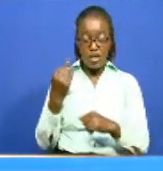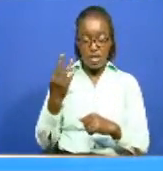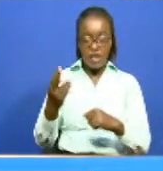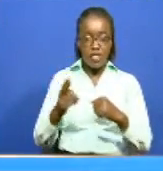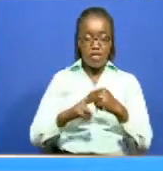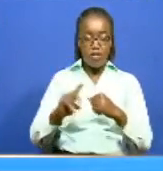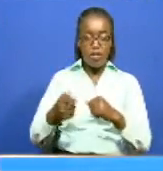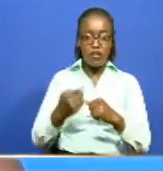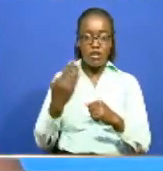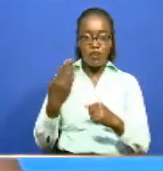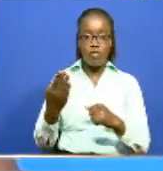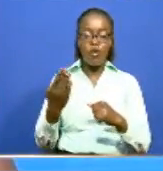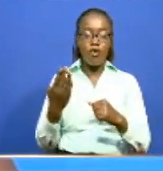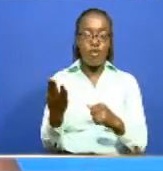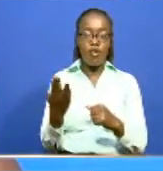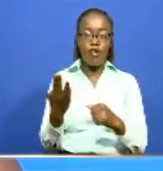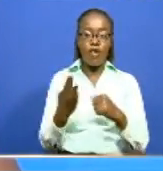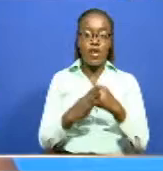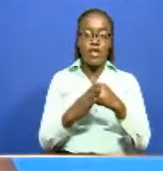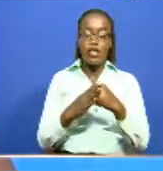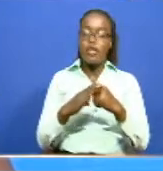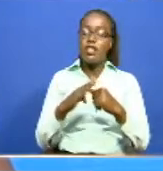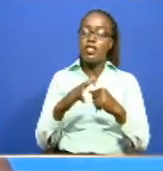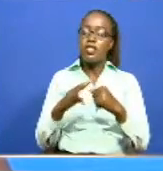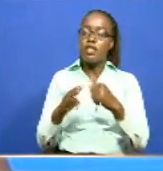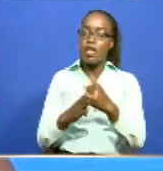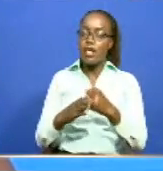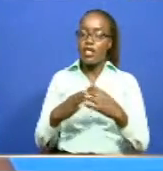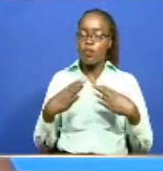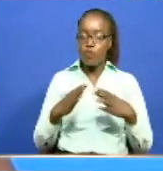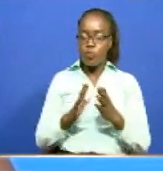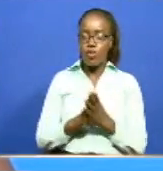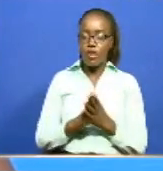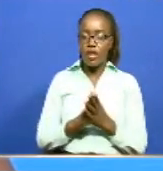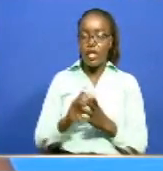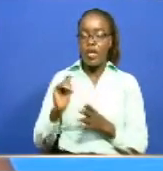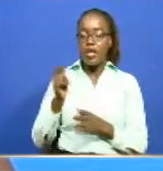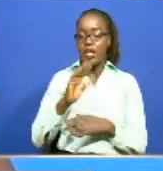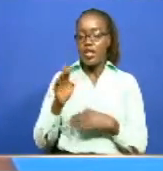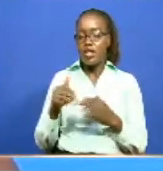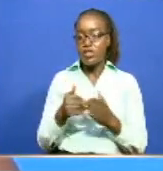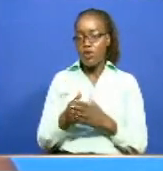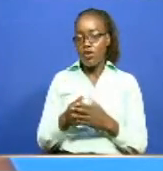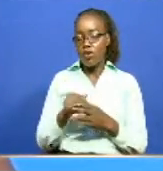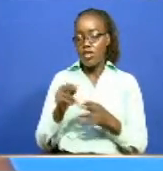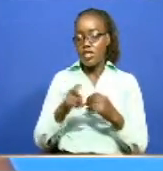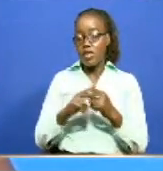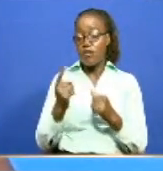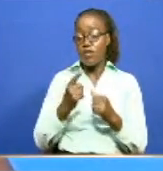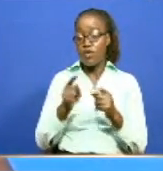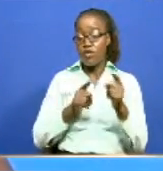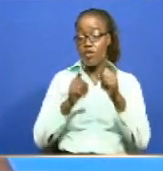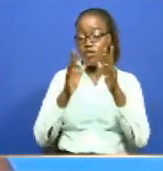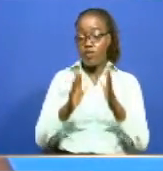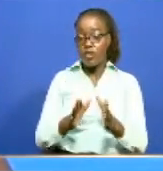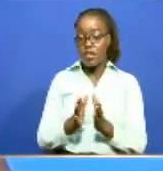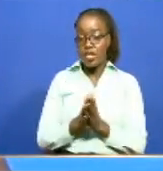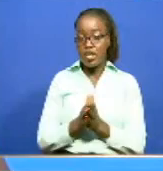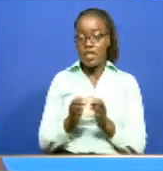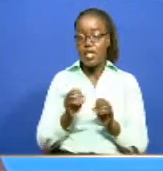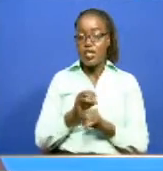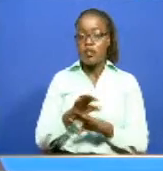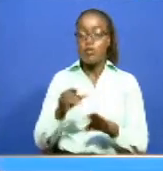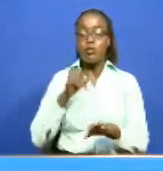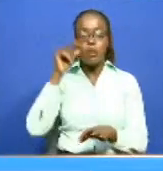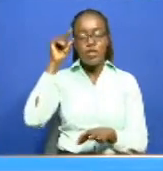37,489 cases. Out of all these cases, all are Kenyan except 7 who are foreigners. And in terms of disaggregation by